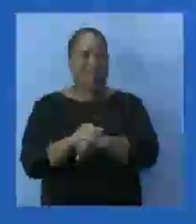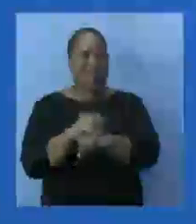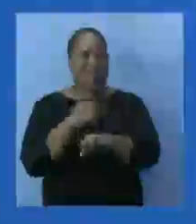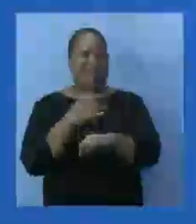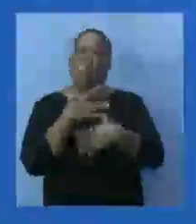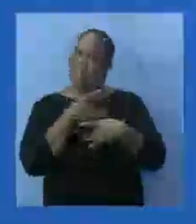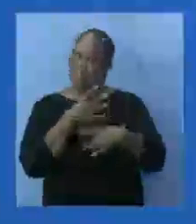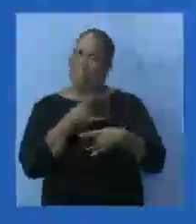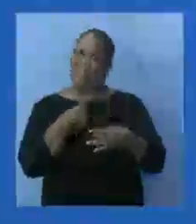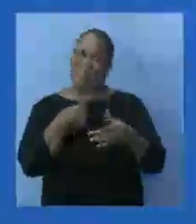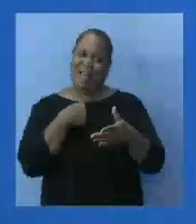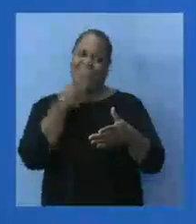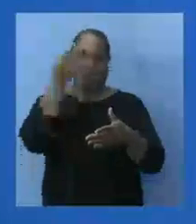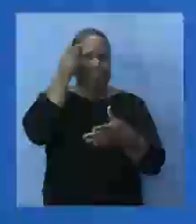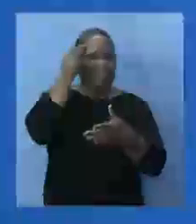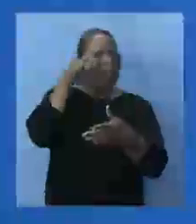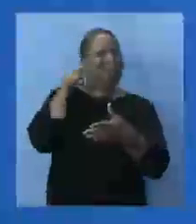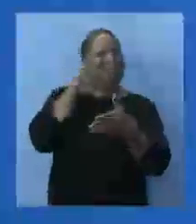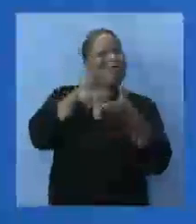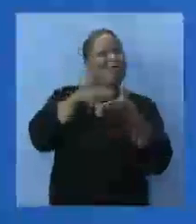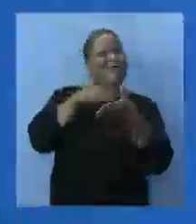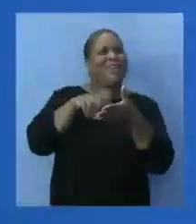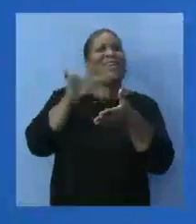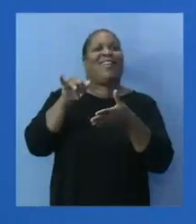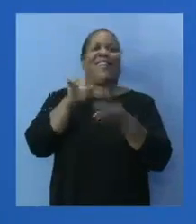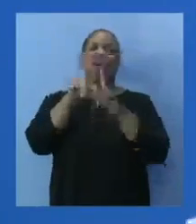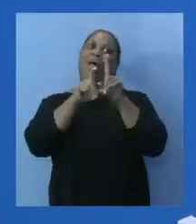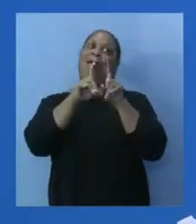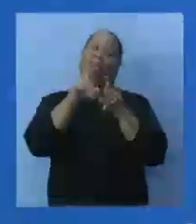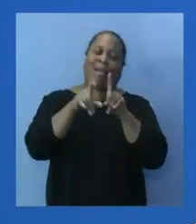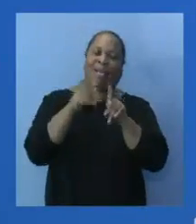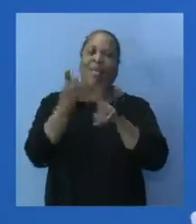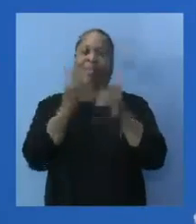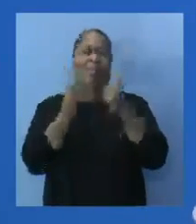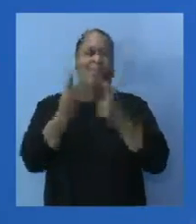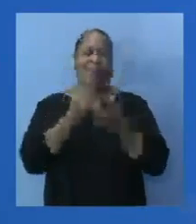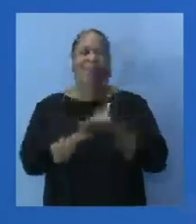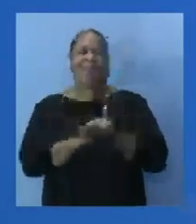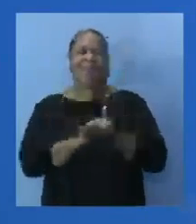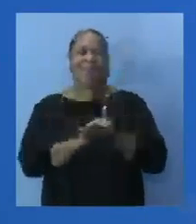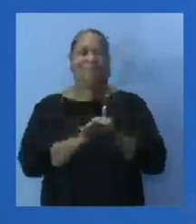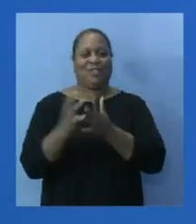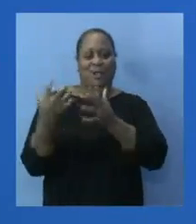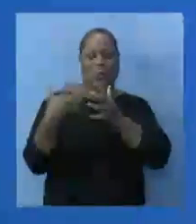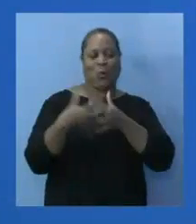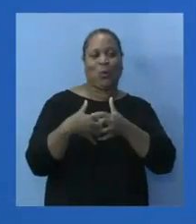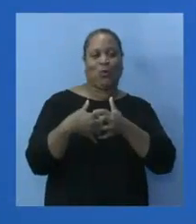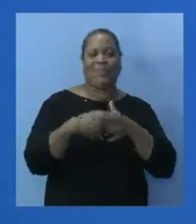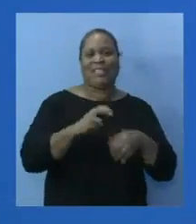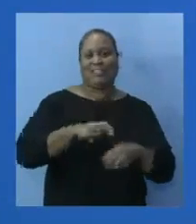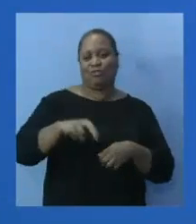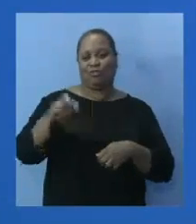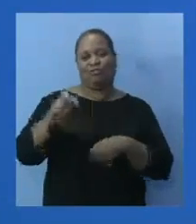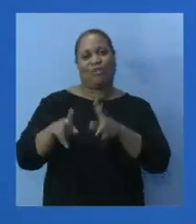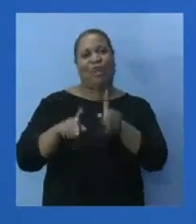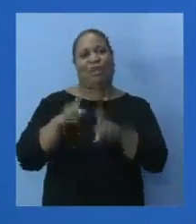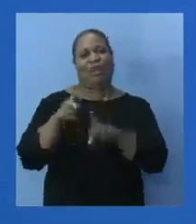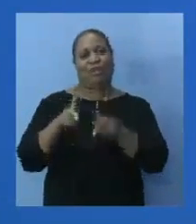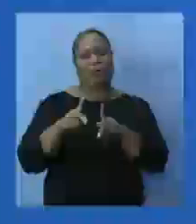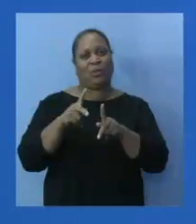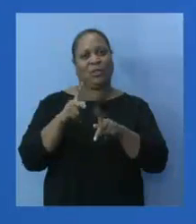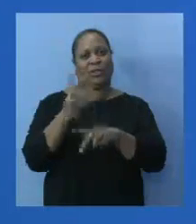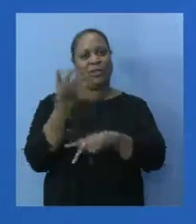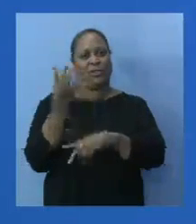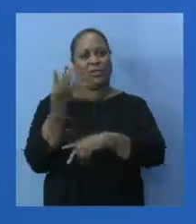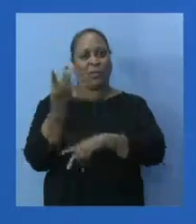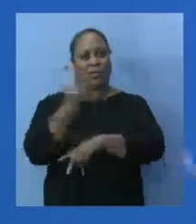I actually had you in mind, because then that was a question that you had asked. So it's consistent with the Travelers Continuum, the 14-day